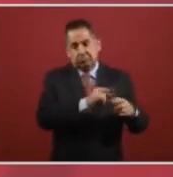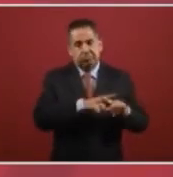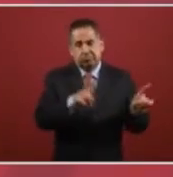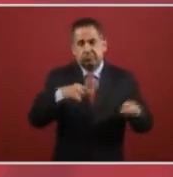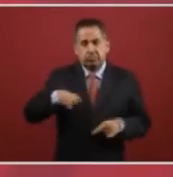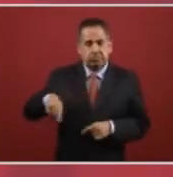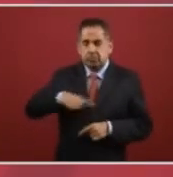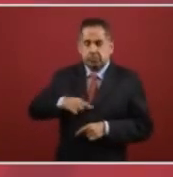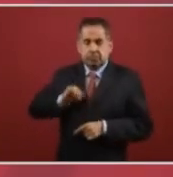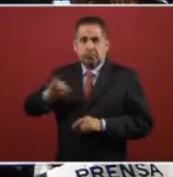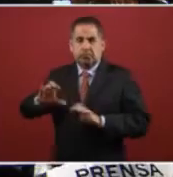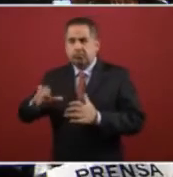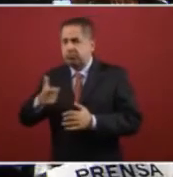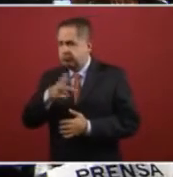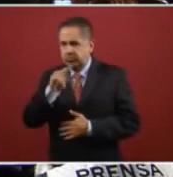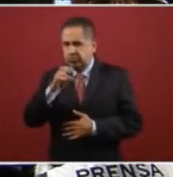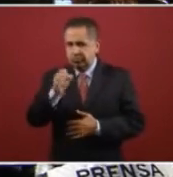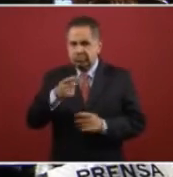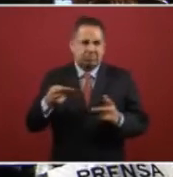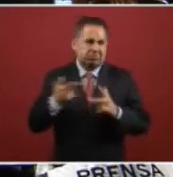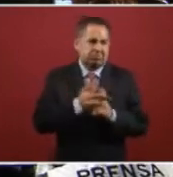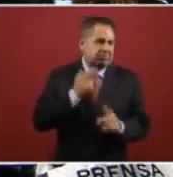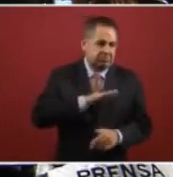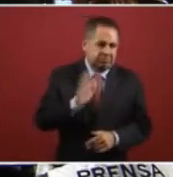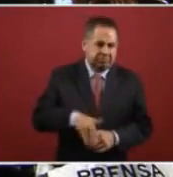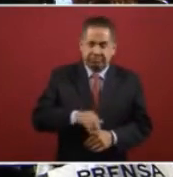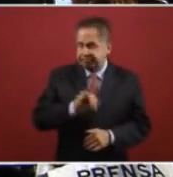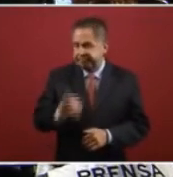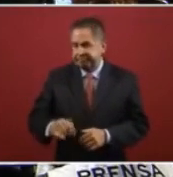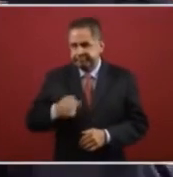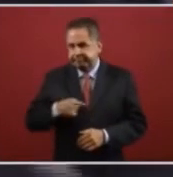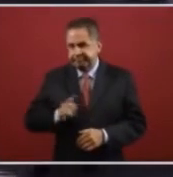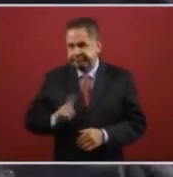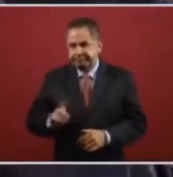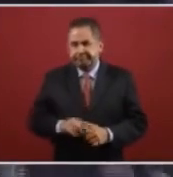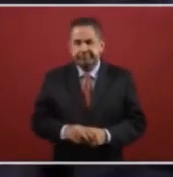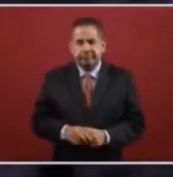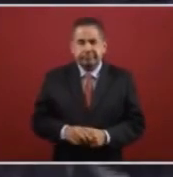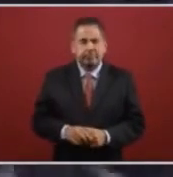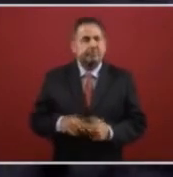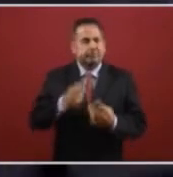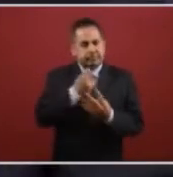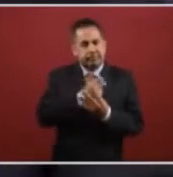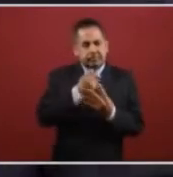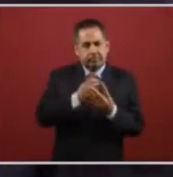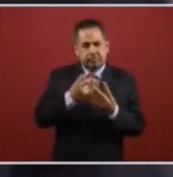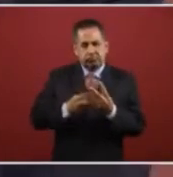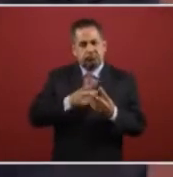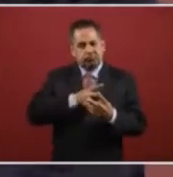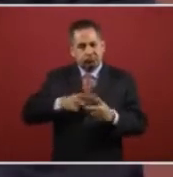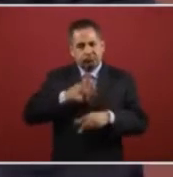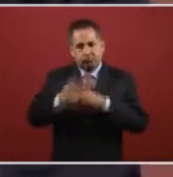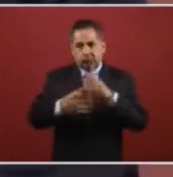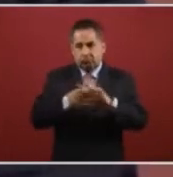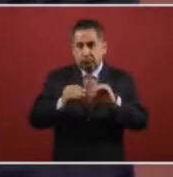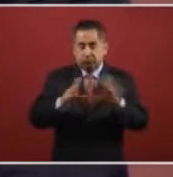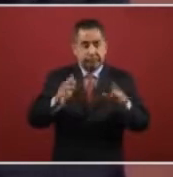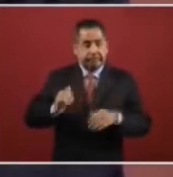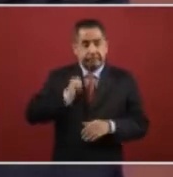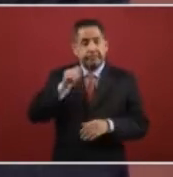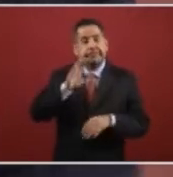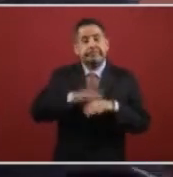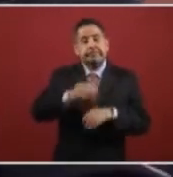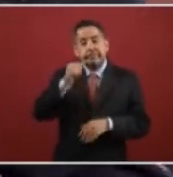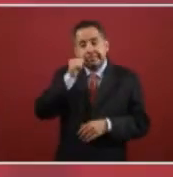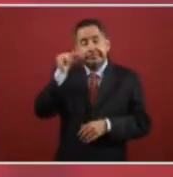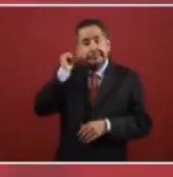conservative thing. It is not from the leftist people. It's from the conservatives. So all these things need to be clarified.